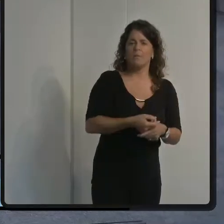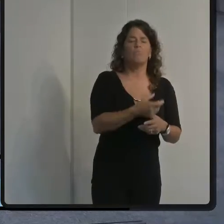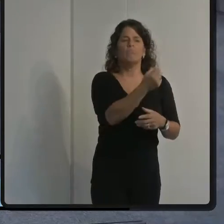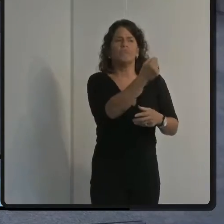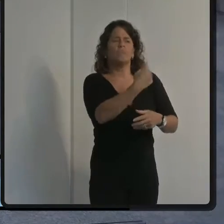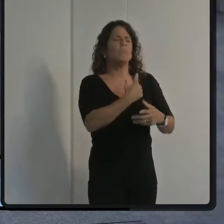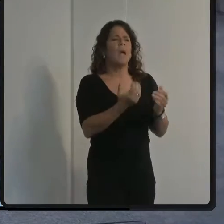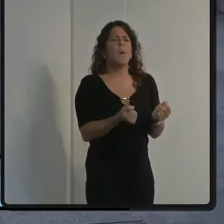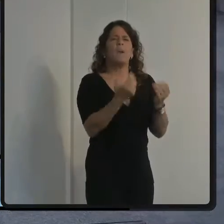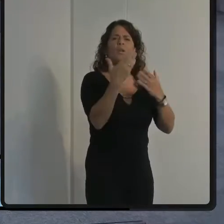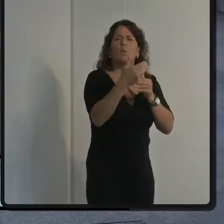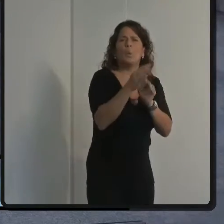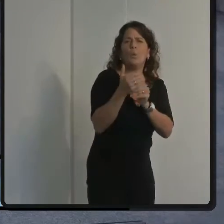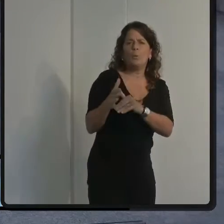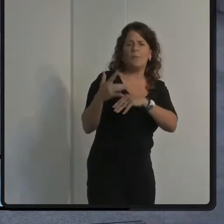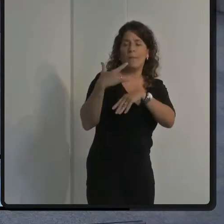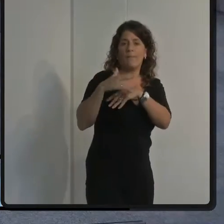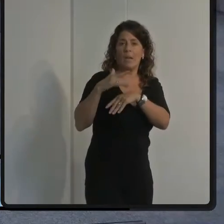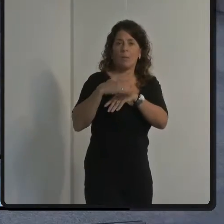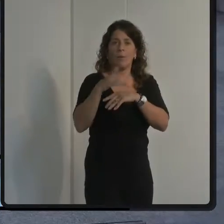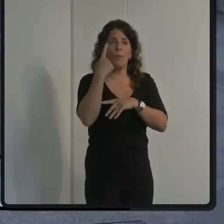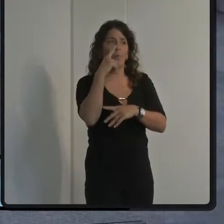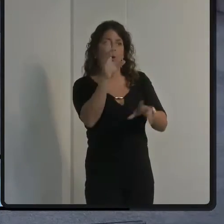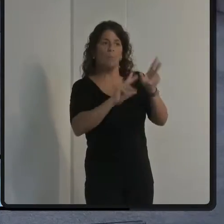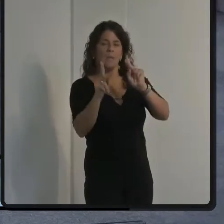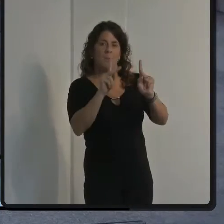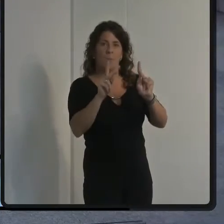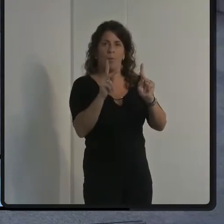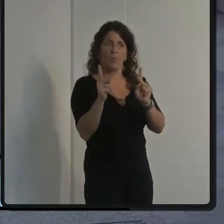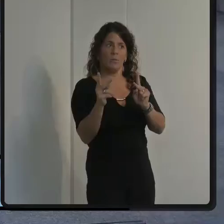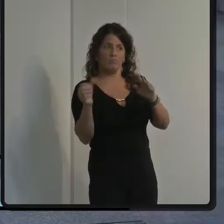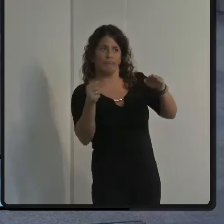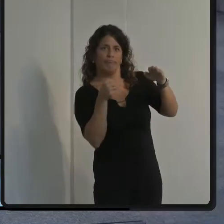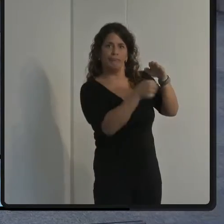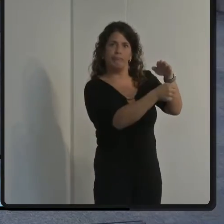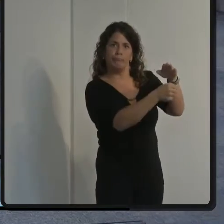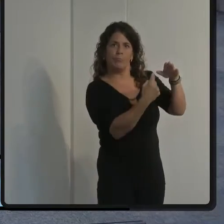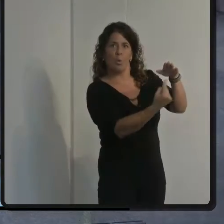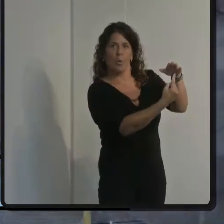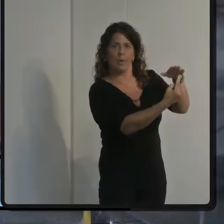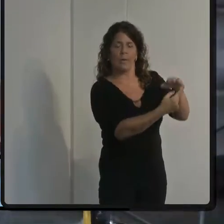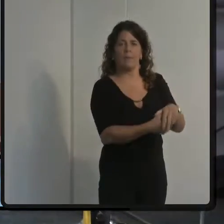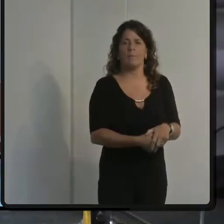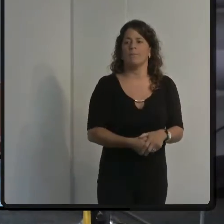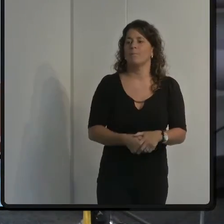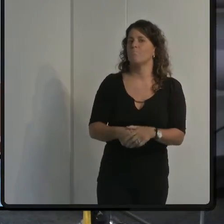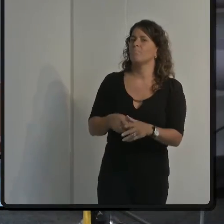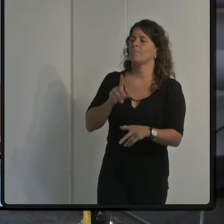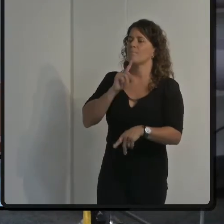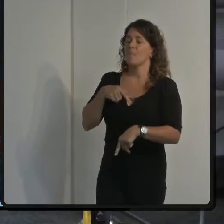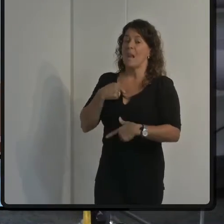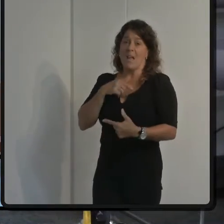available for people who need quarantine? I don't have the exact numbers